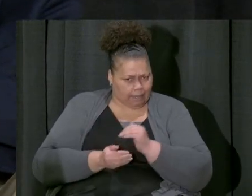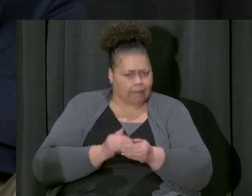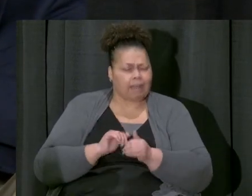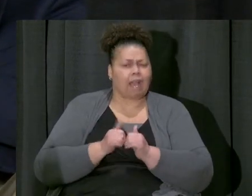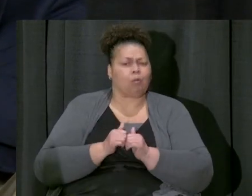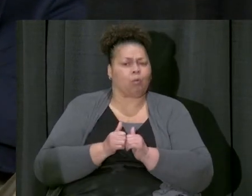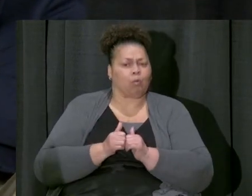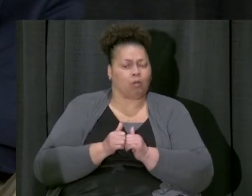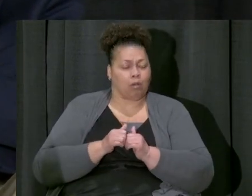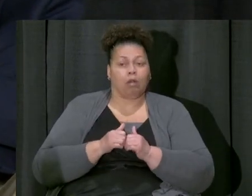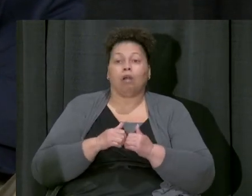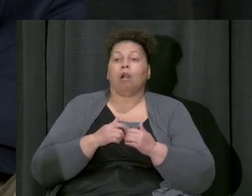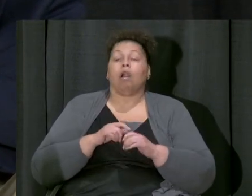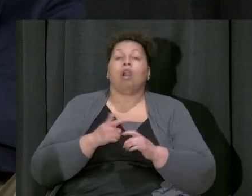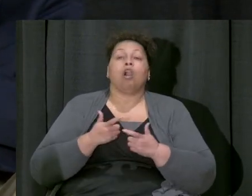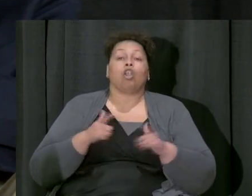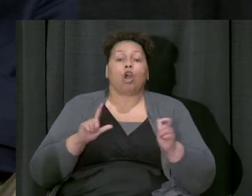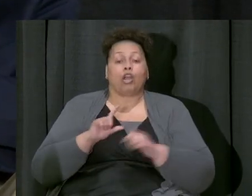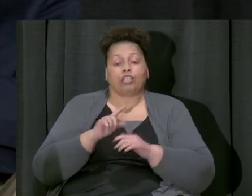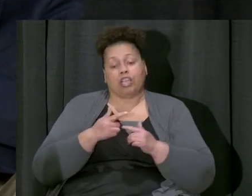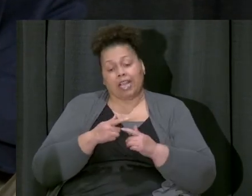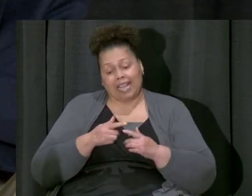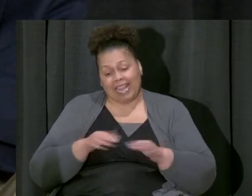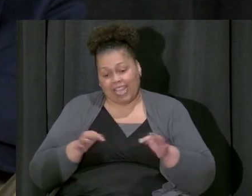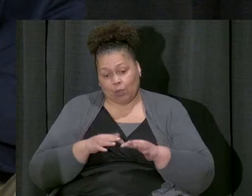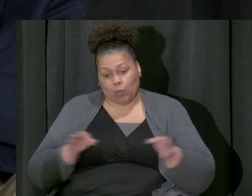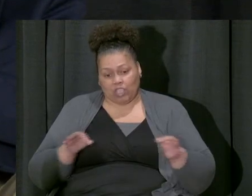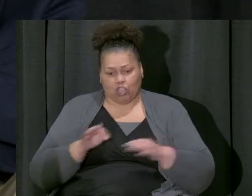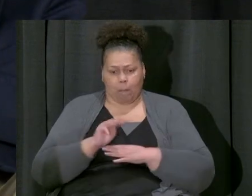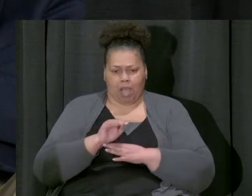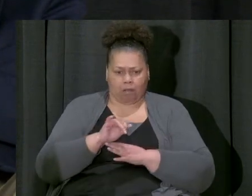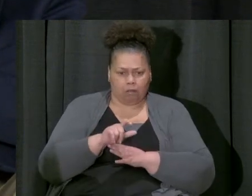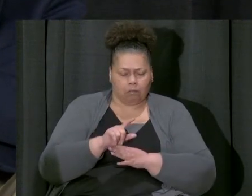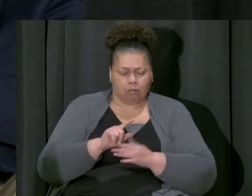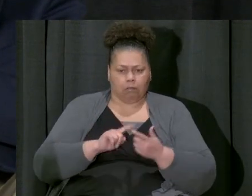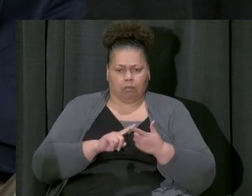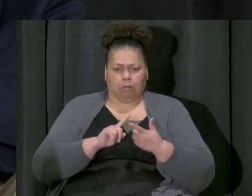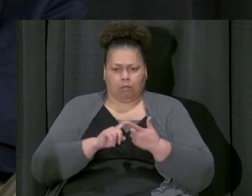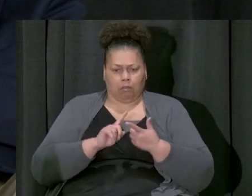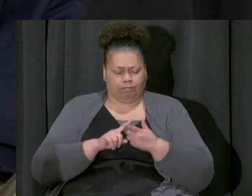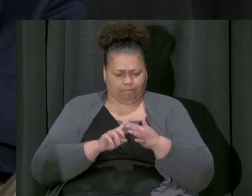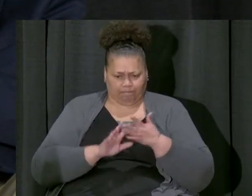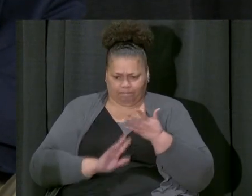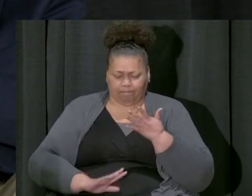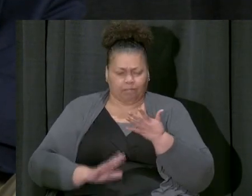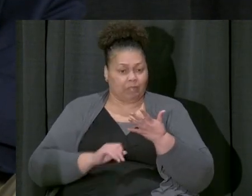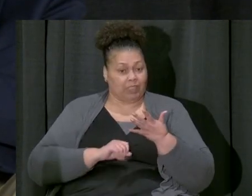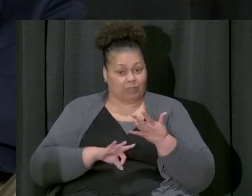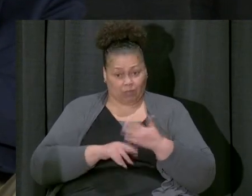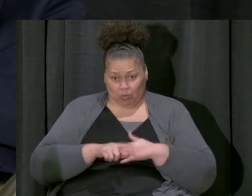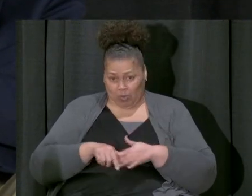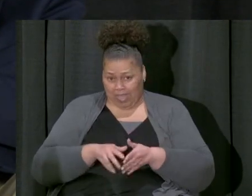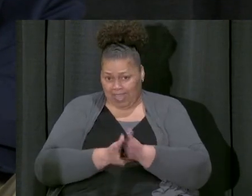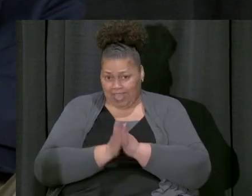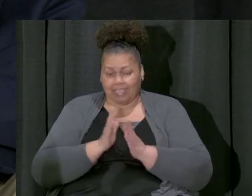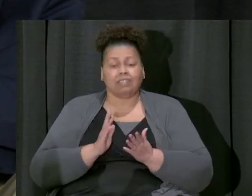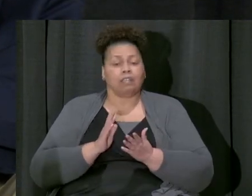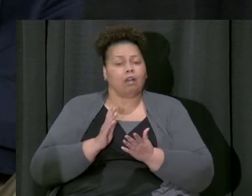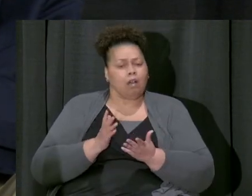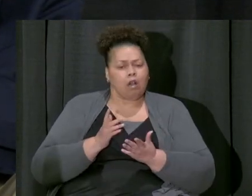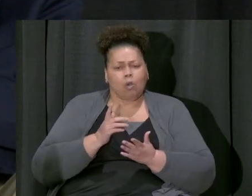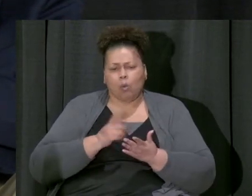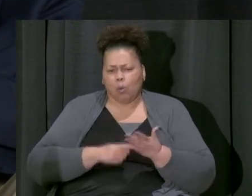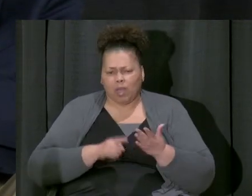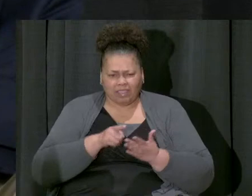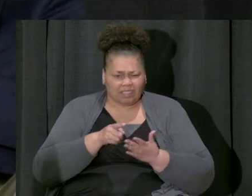things. Large language model, for example, as we talked about. If you ask them, they're based upon just looking